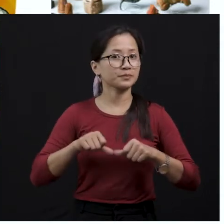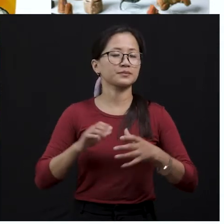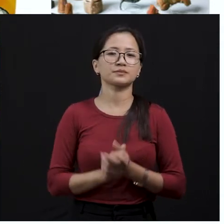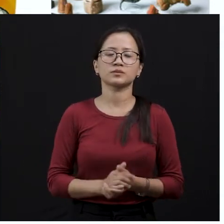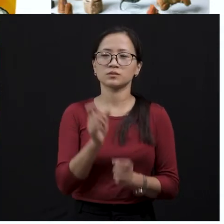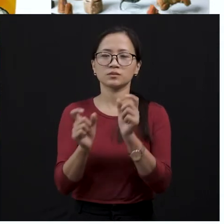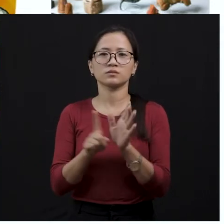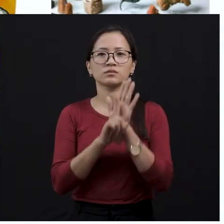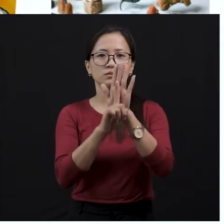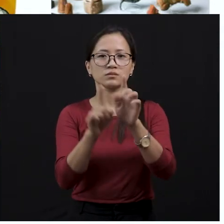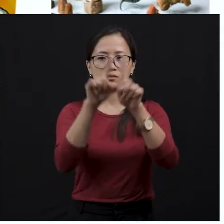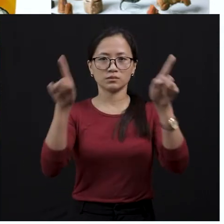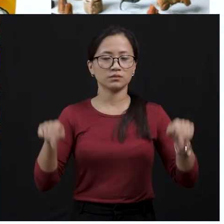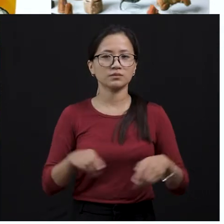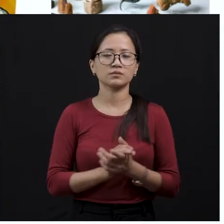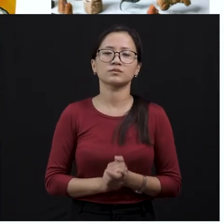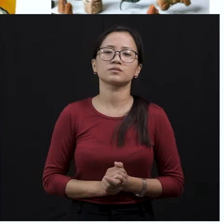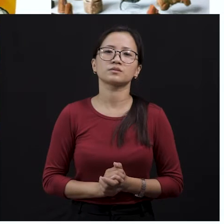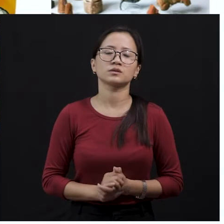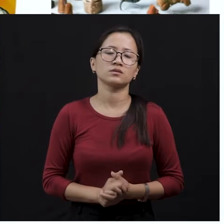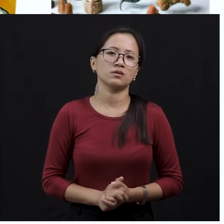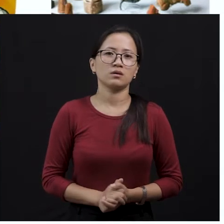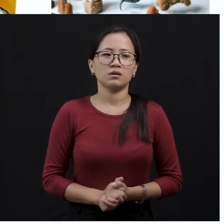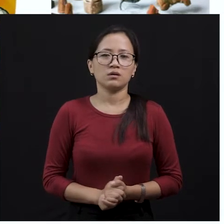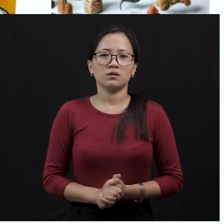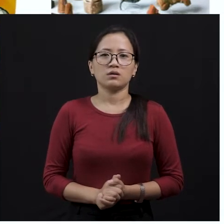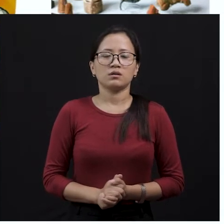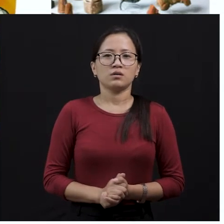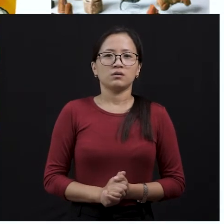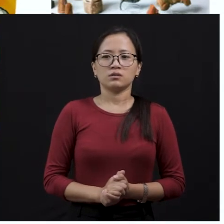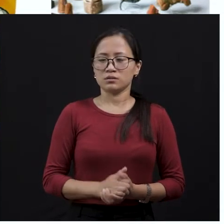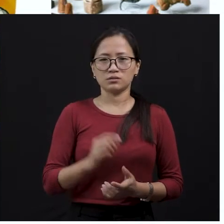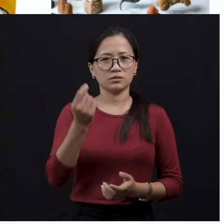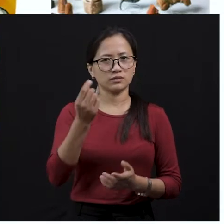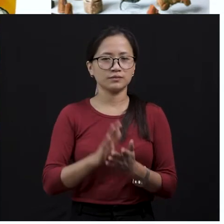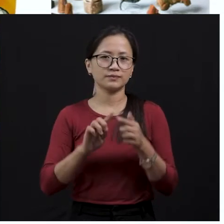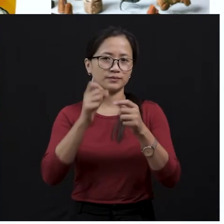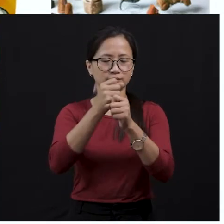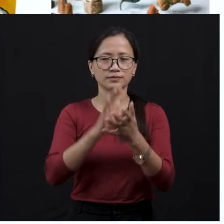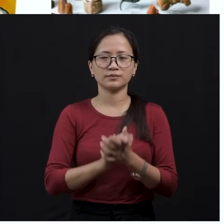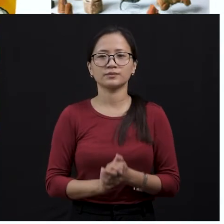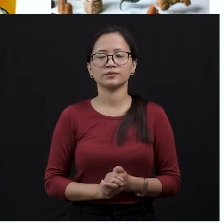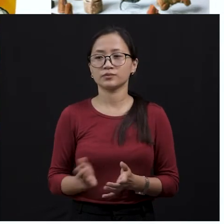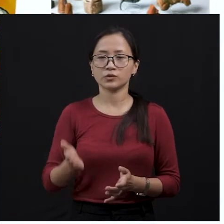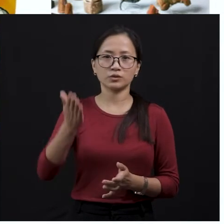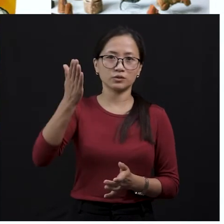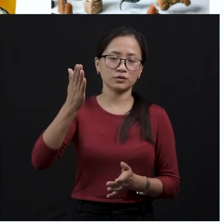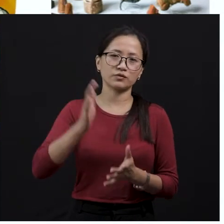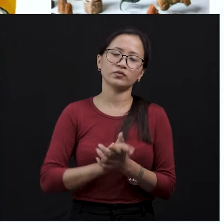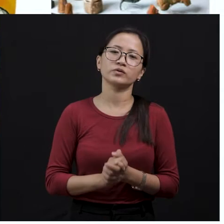of people doing trade and business among themselves, right? So these are some few examples of the growth